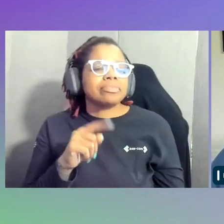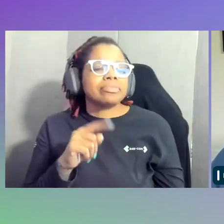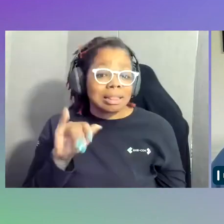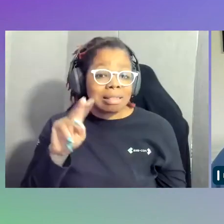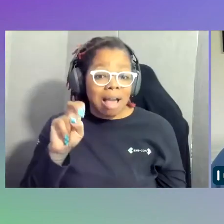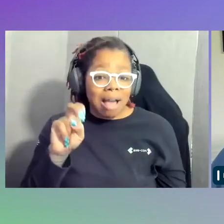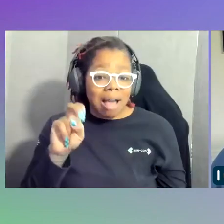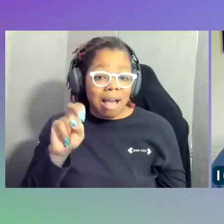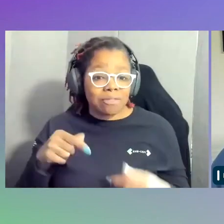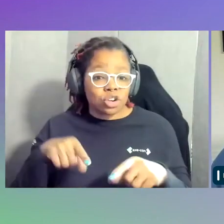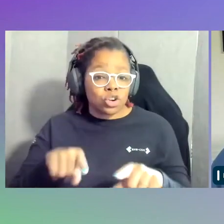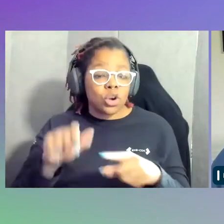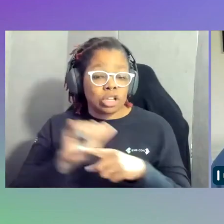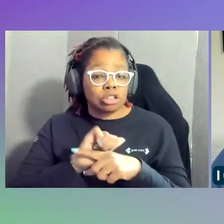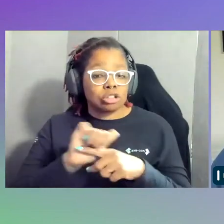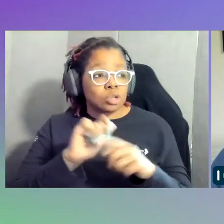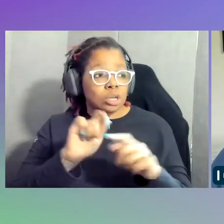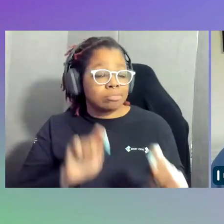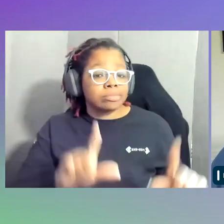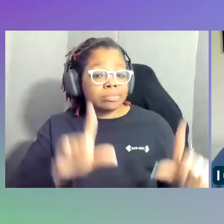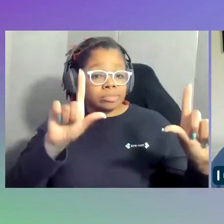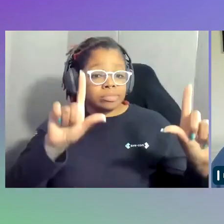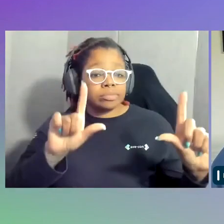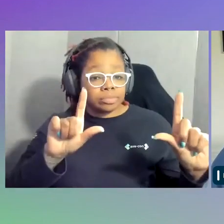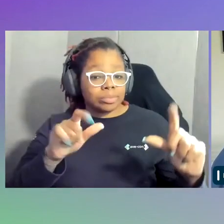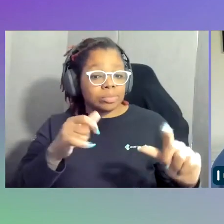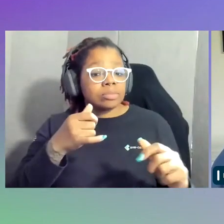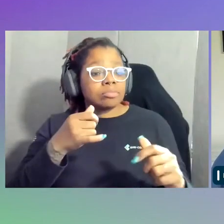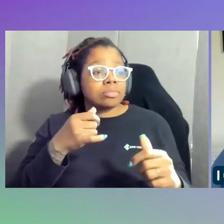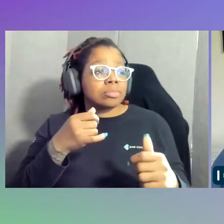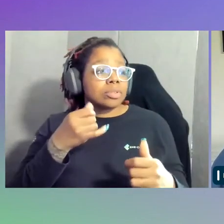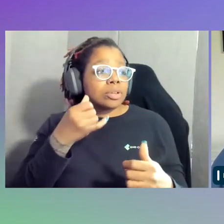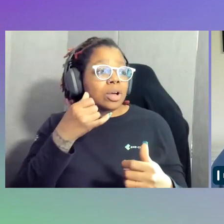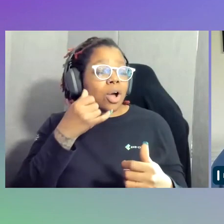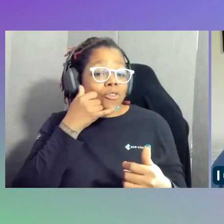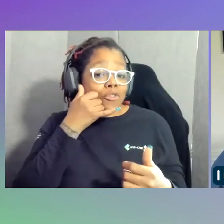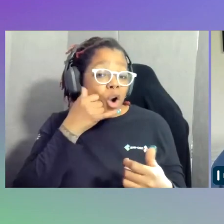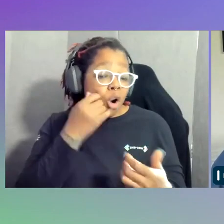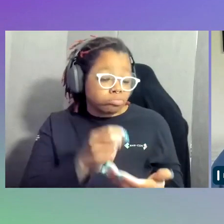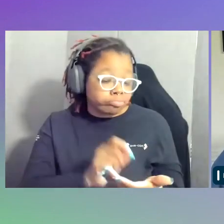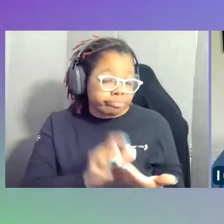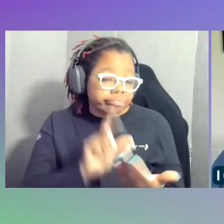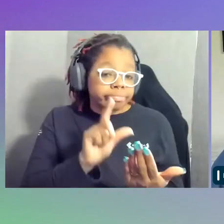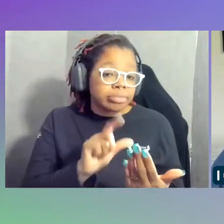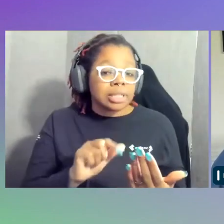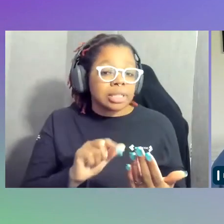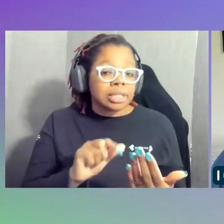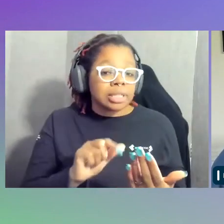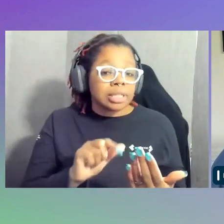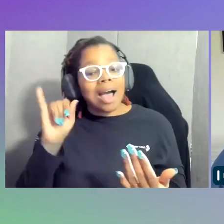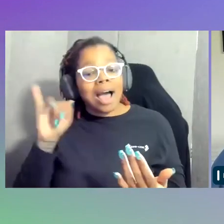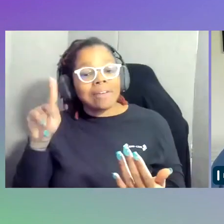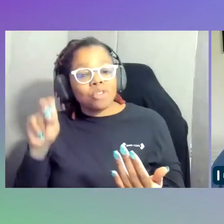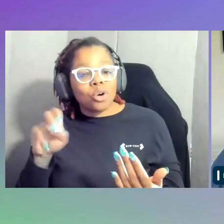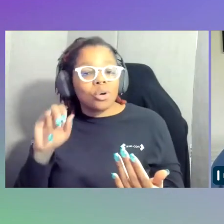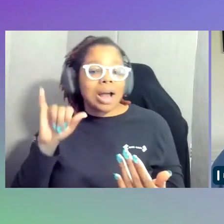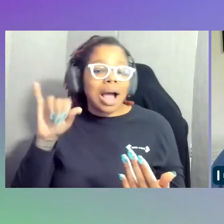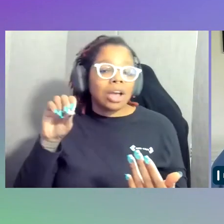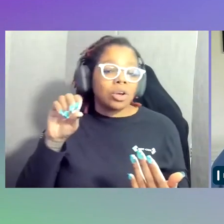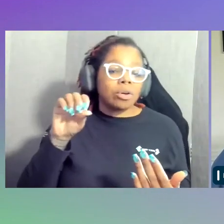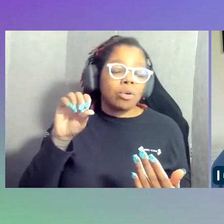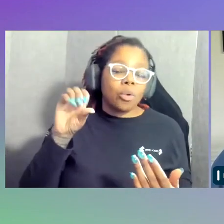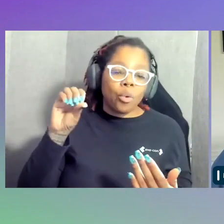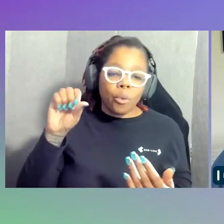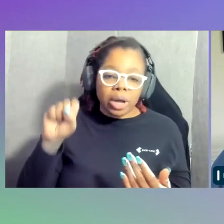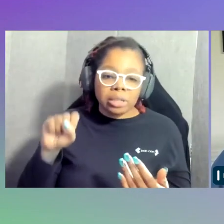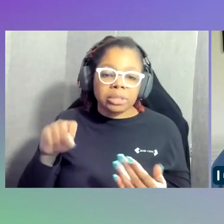training to open the screen reader on their phone. We teach on Android and iOS, and we ask them to go to Pinterest because we wanted to